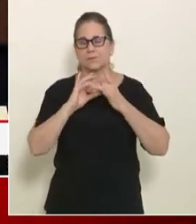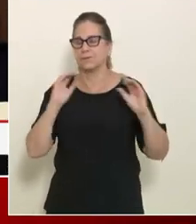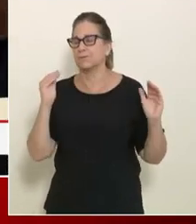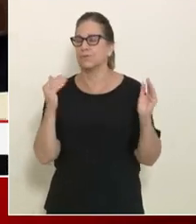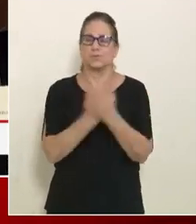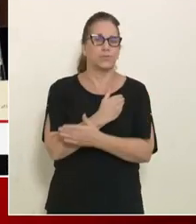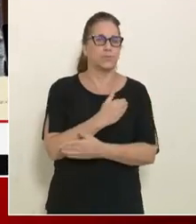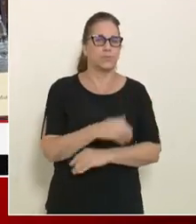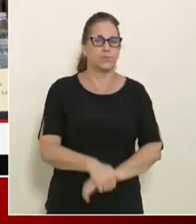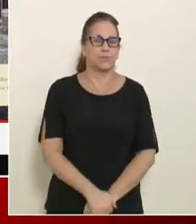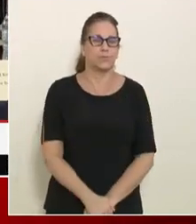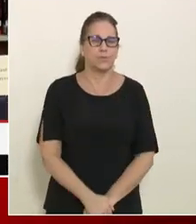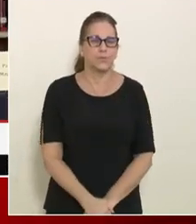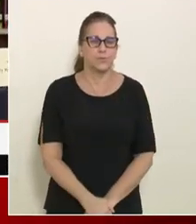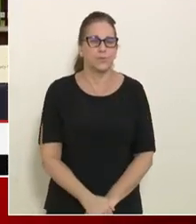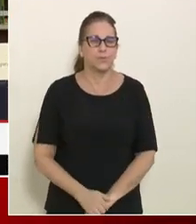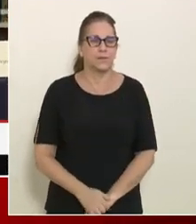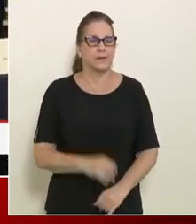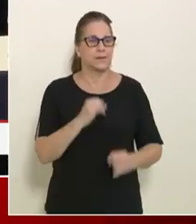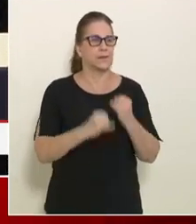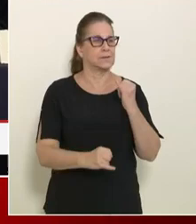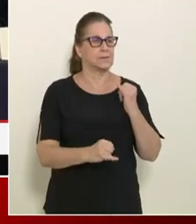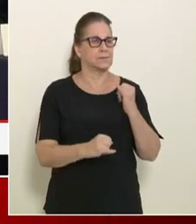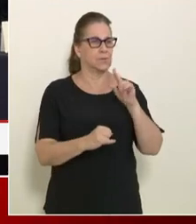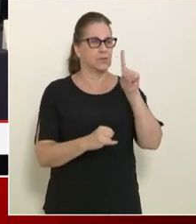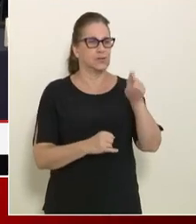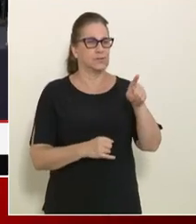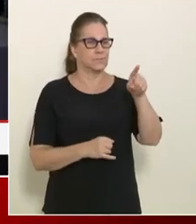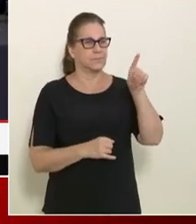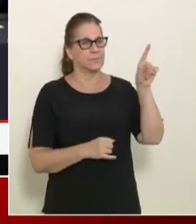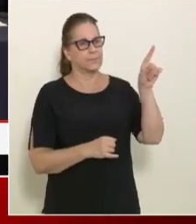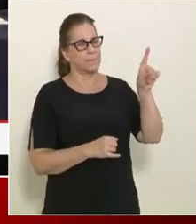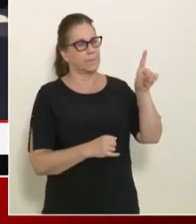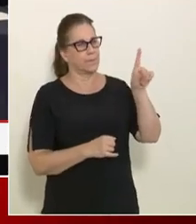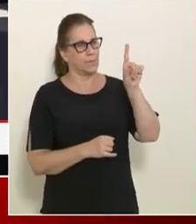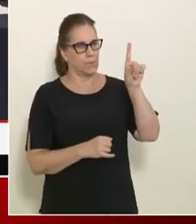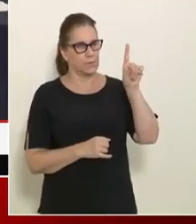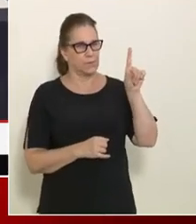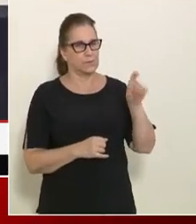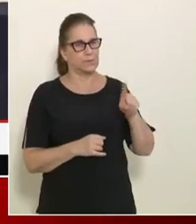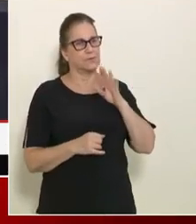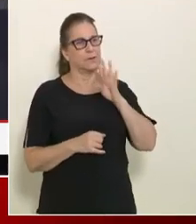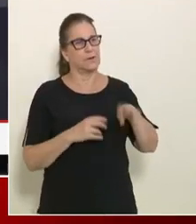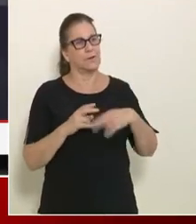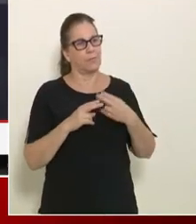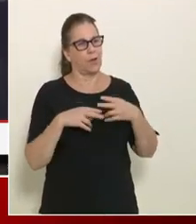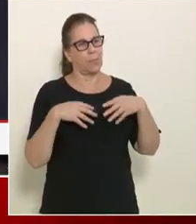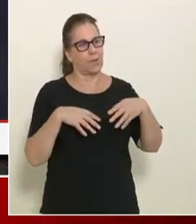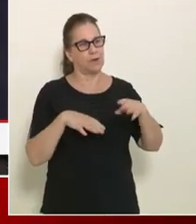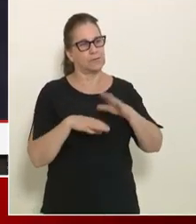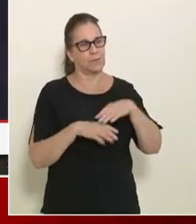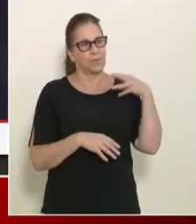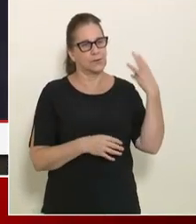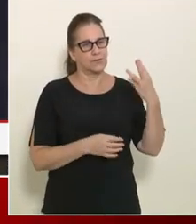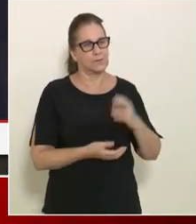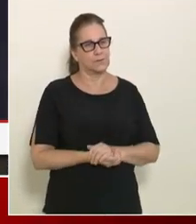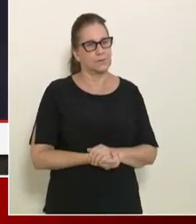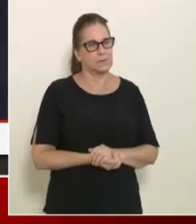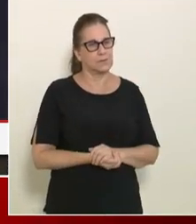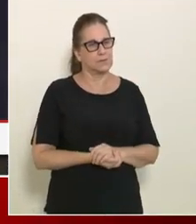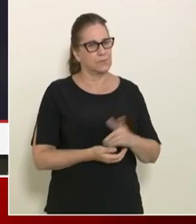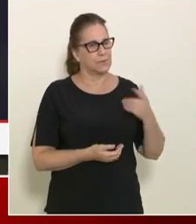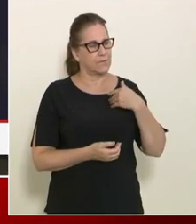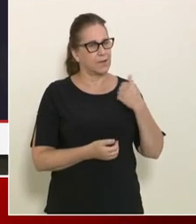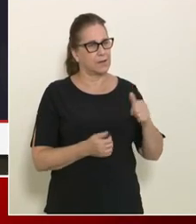Okay, yes, last question. Just another quick follow-up question about the march in Washington. Have you been in contact with any of the organizers for that march?